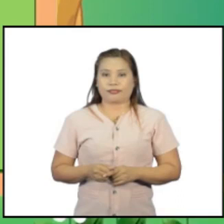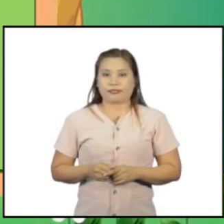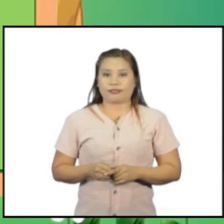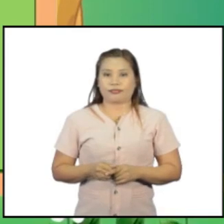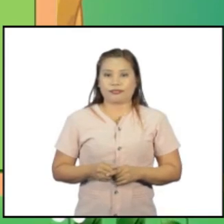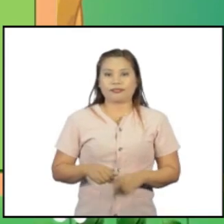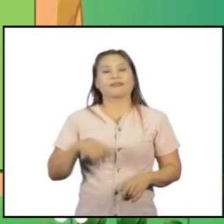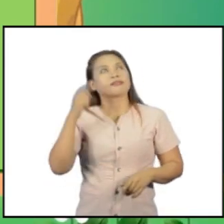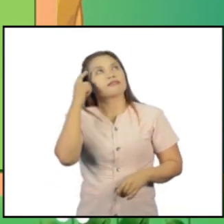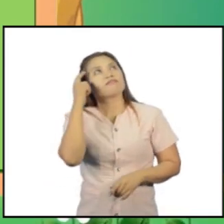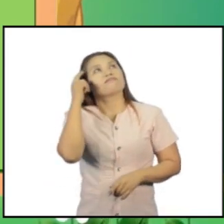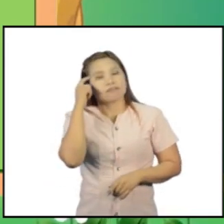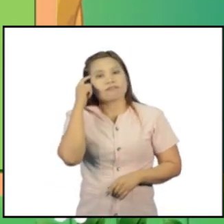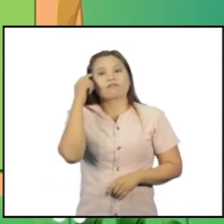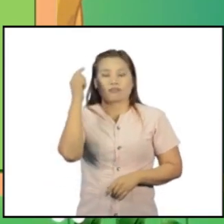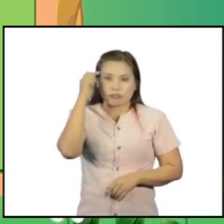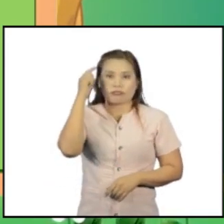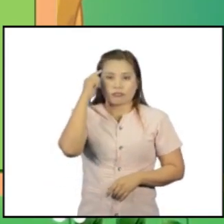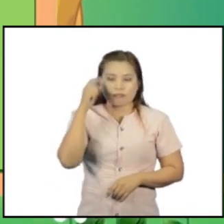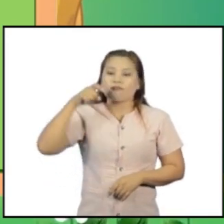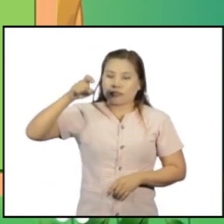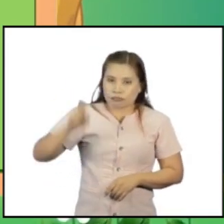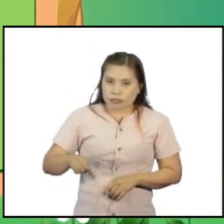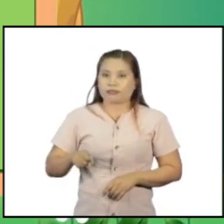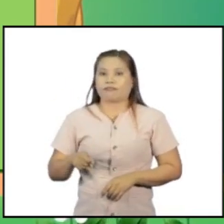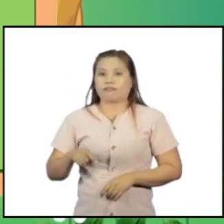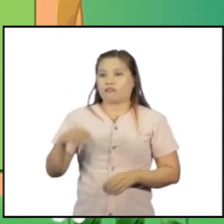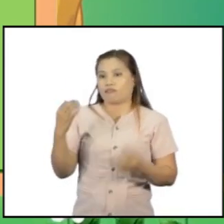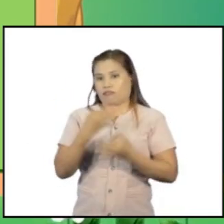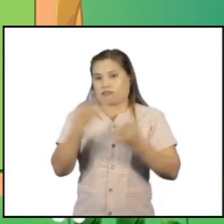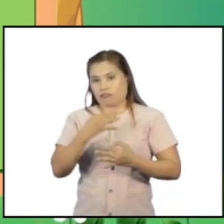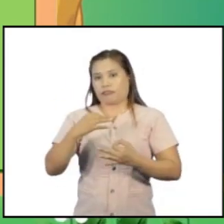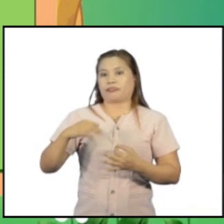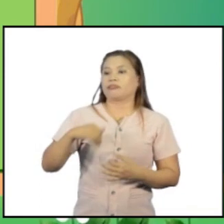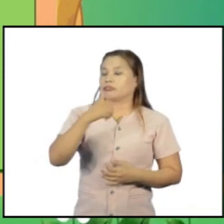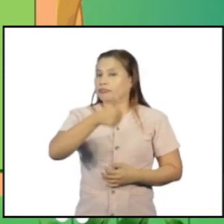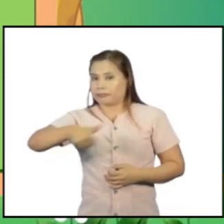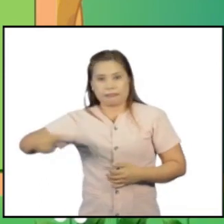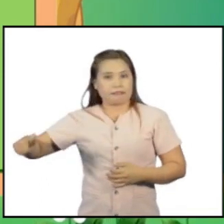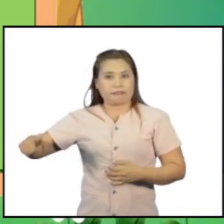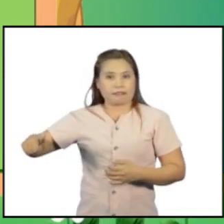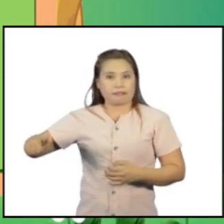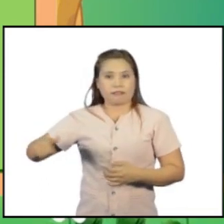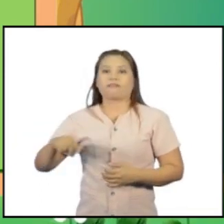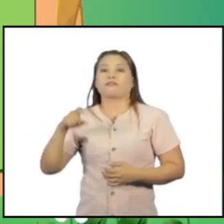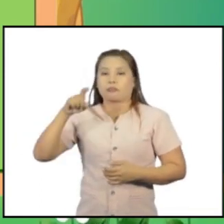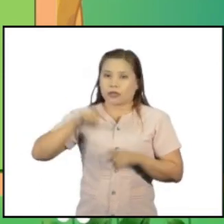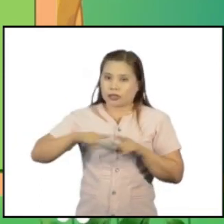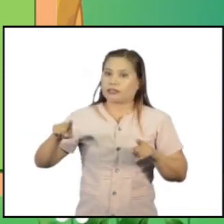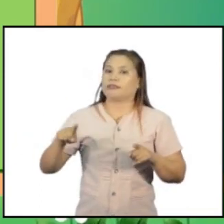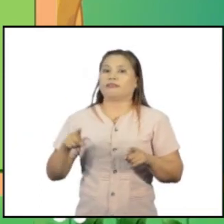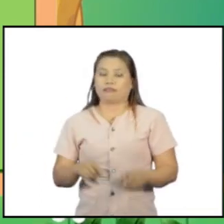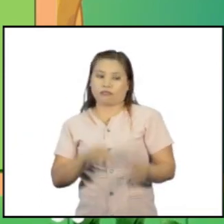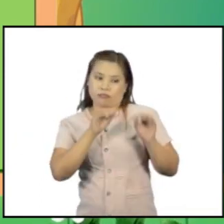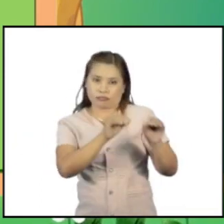In his mind, he thought that he should no longer be afraid of anyone. Rather, he